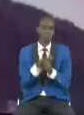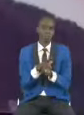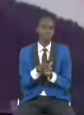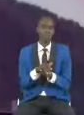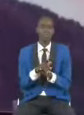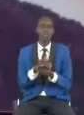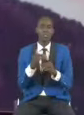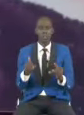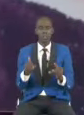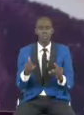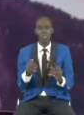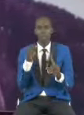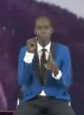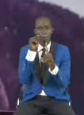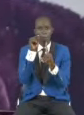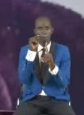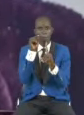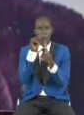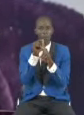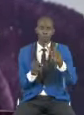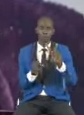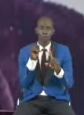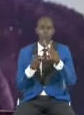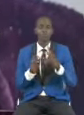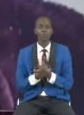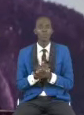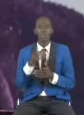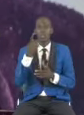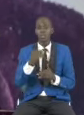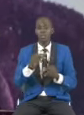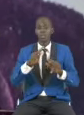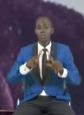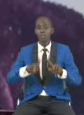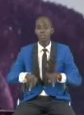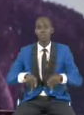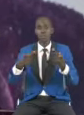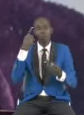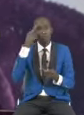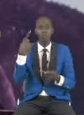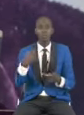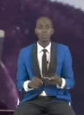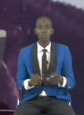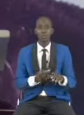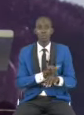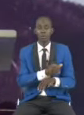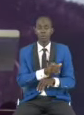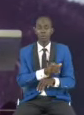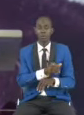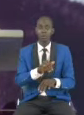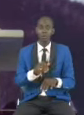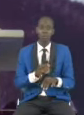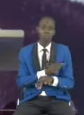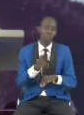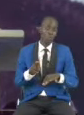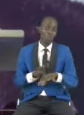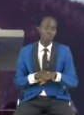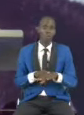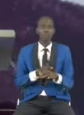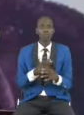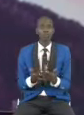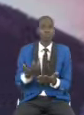now. Point number two, the provision for the commonwealth of the